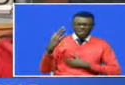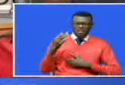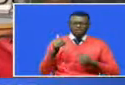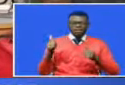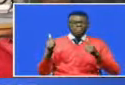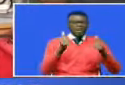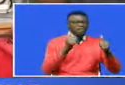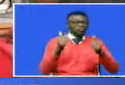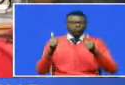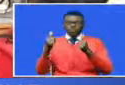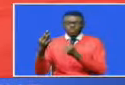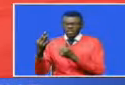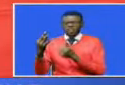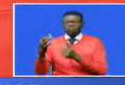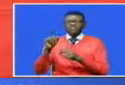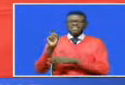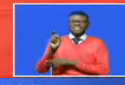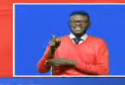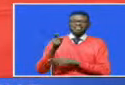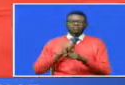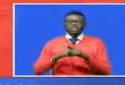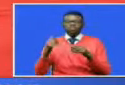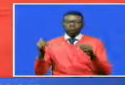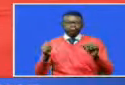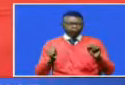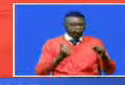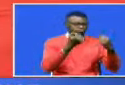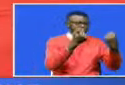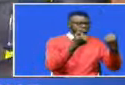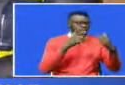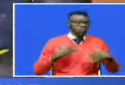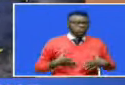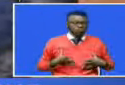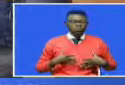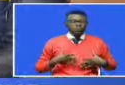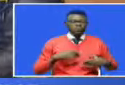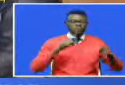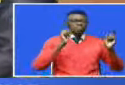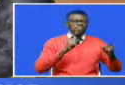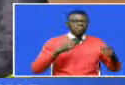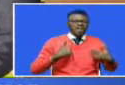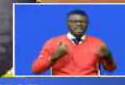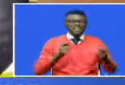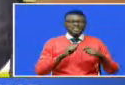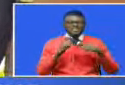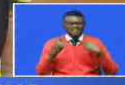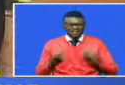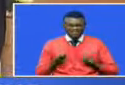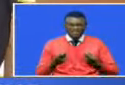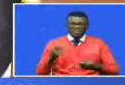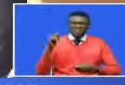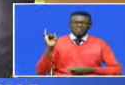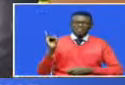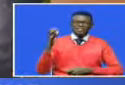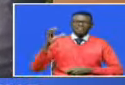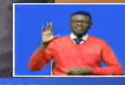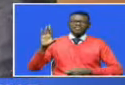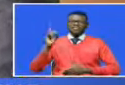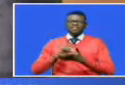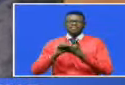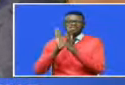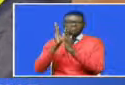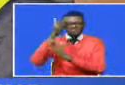needed during the evacuation for the mission to be effective. We normally pair up the team as a ICU doctor and ICU